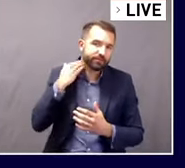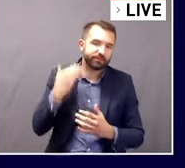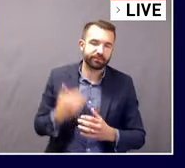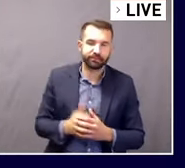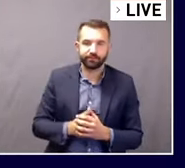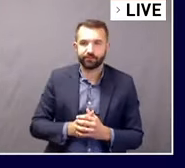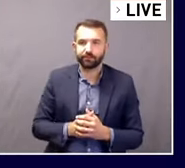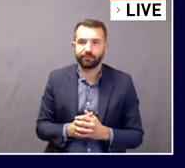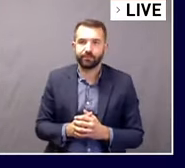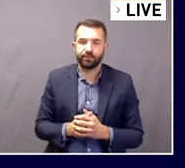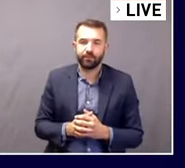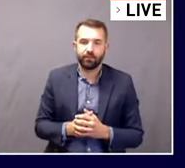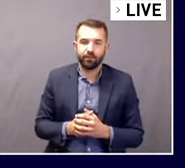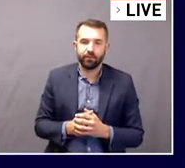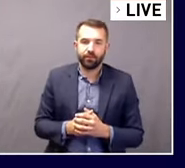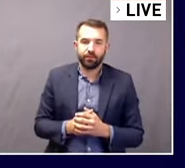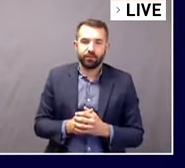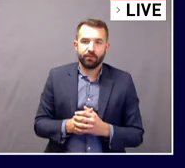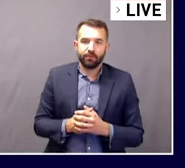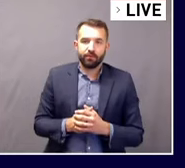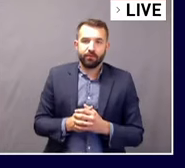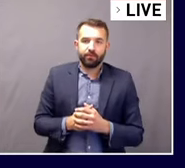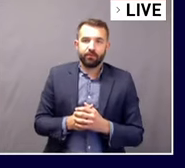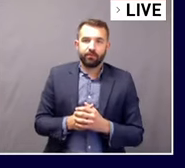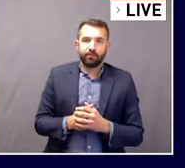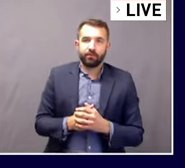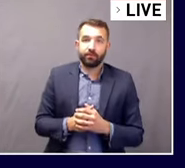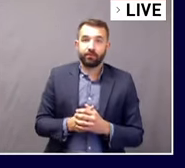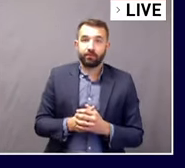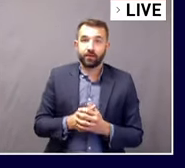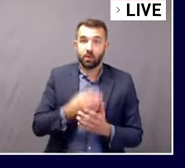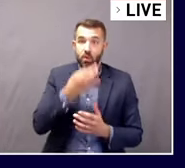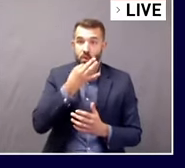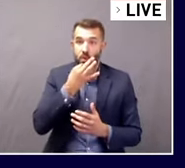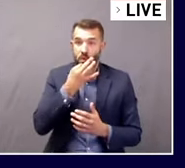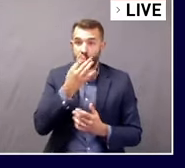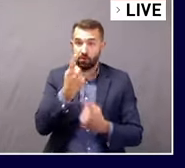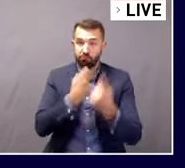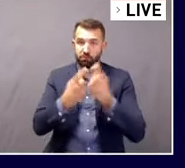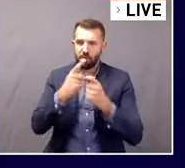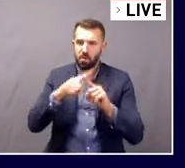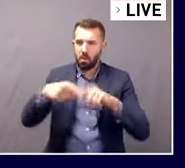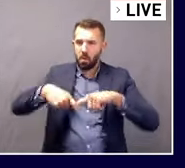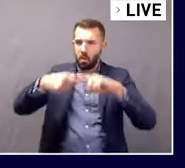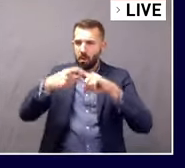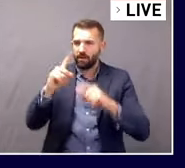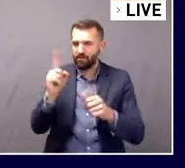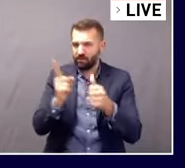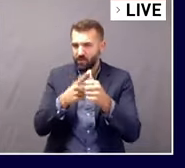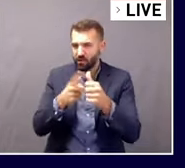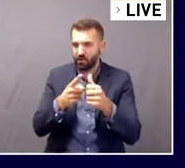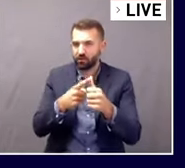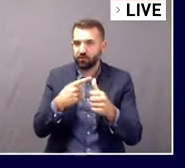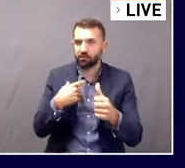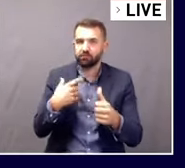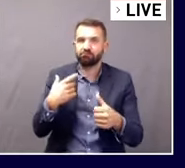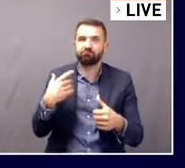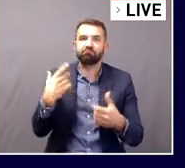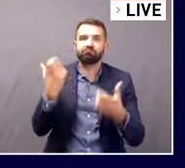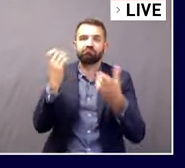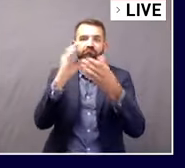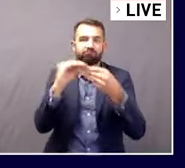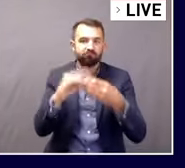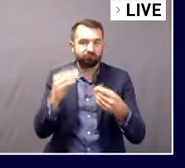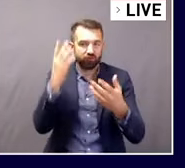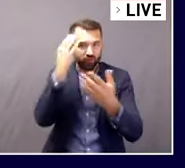Before we turn to some questions today, I wanted to take a moment to take stock in where the state of Maine